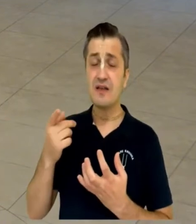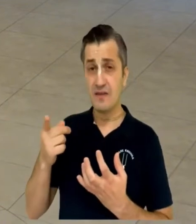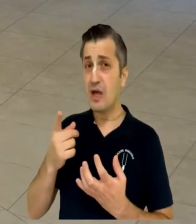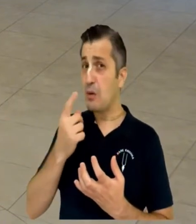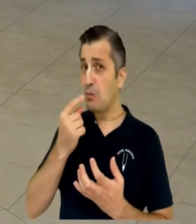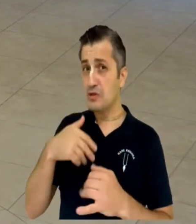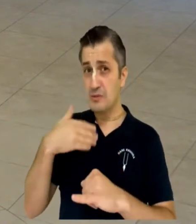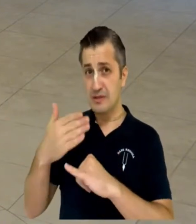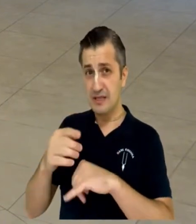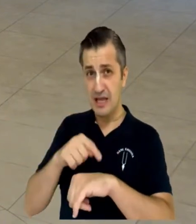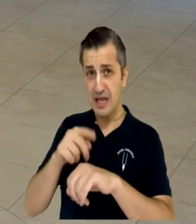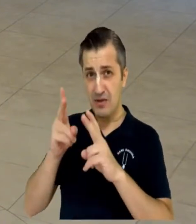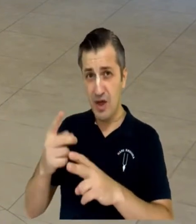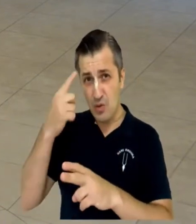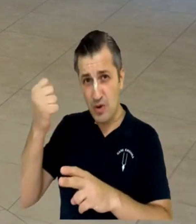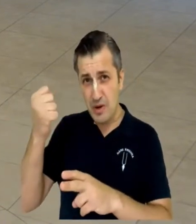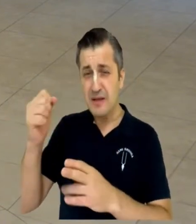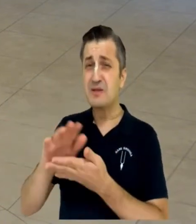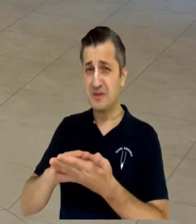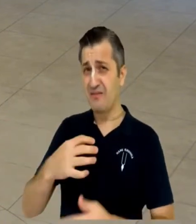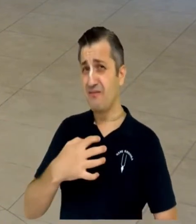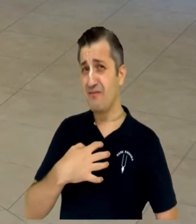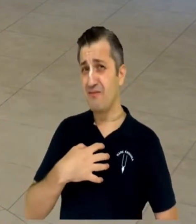quite frightening actually.